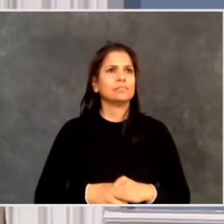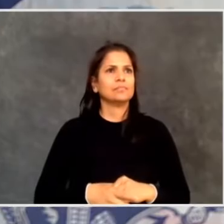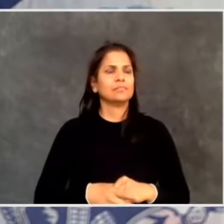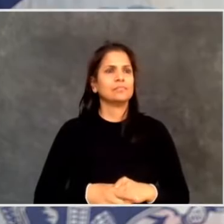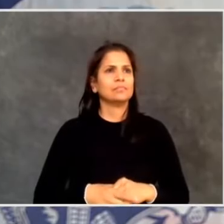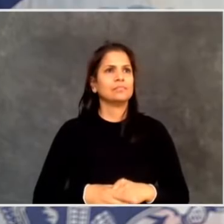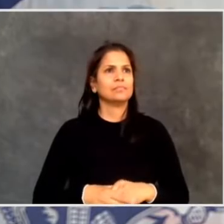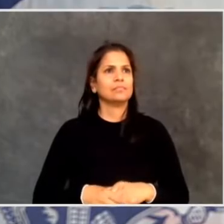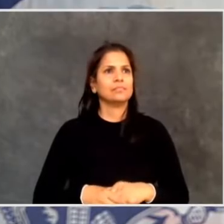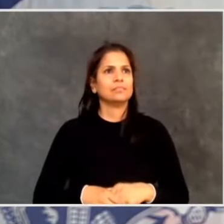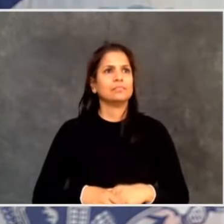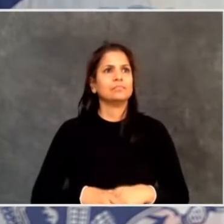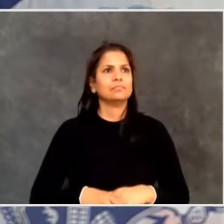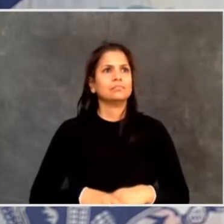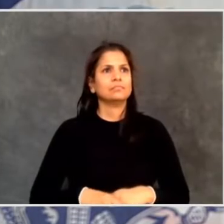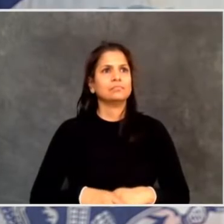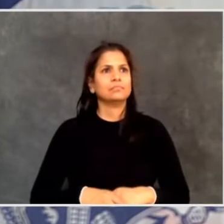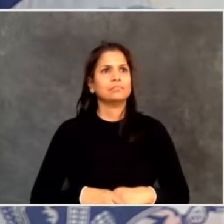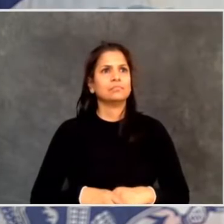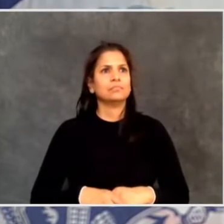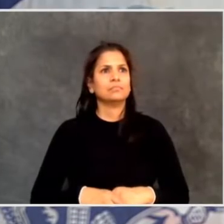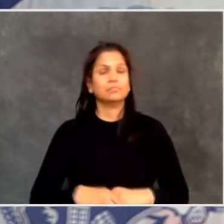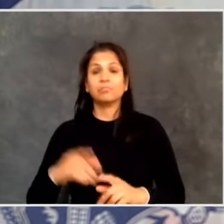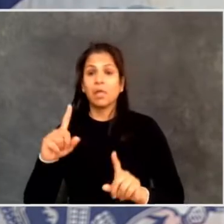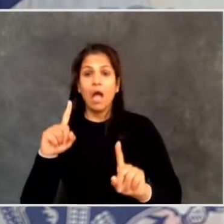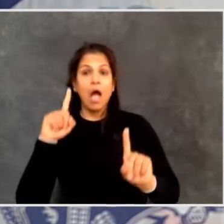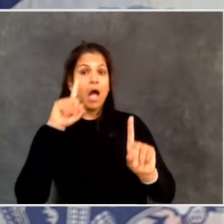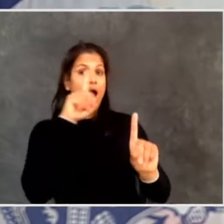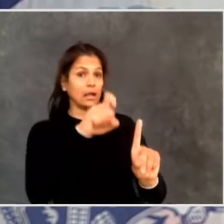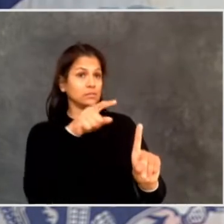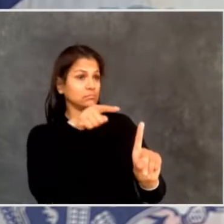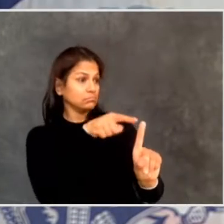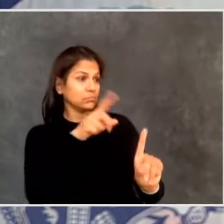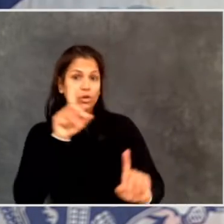add? I would just add to what the